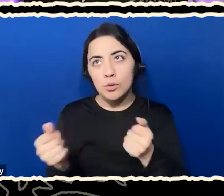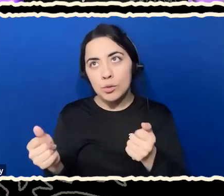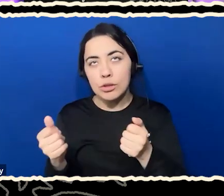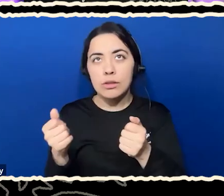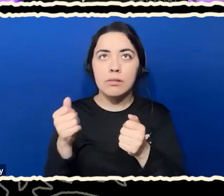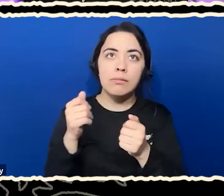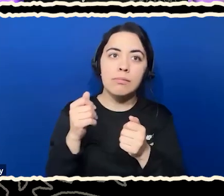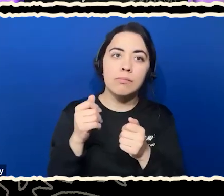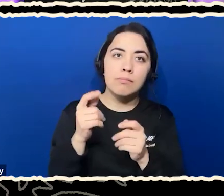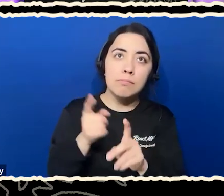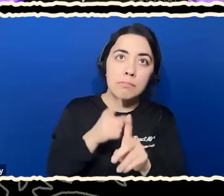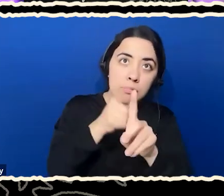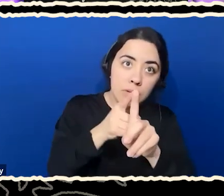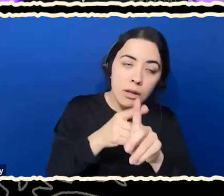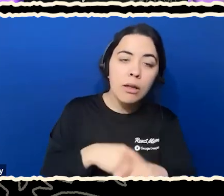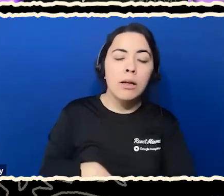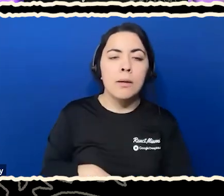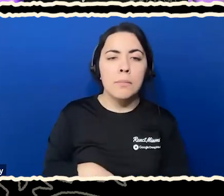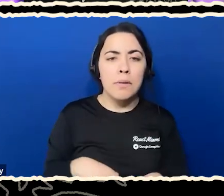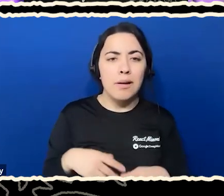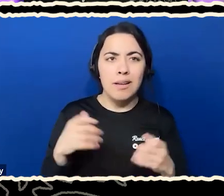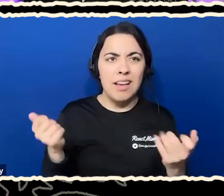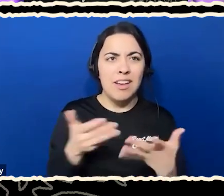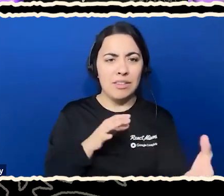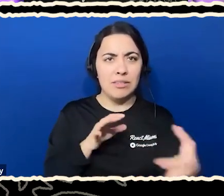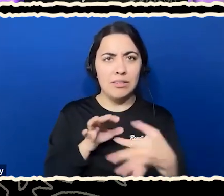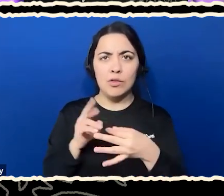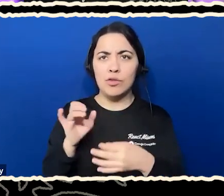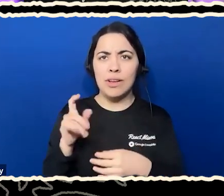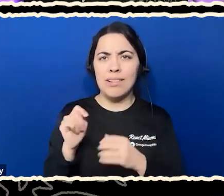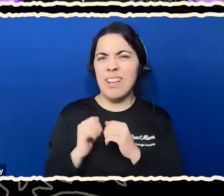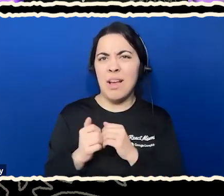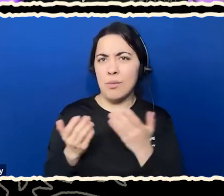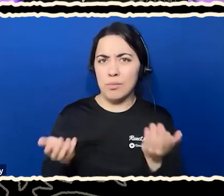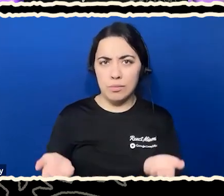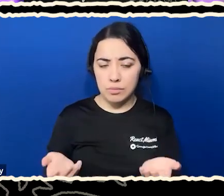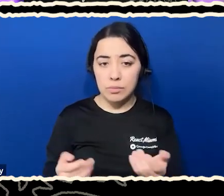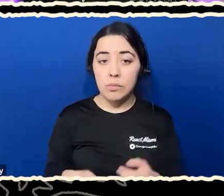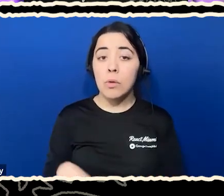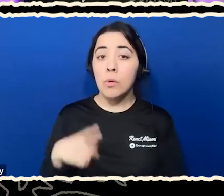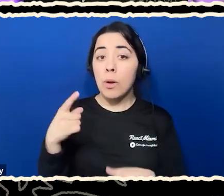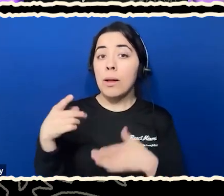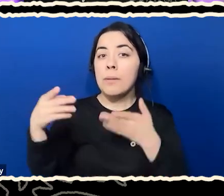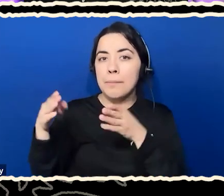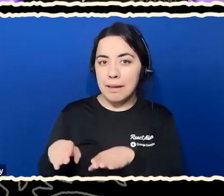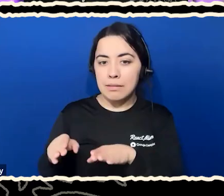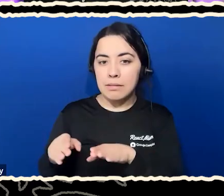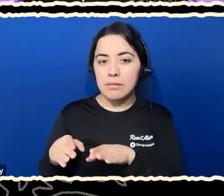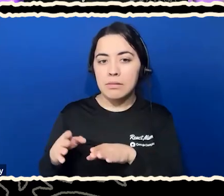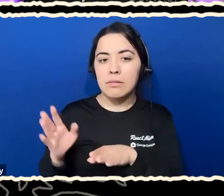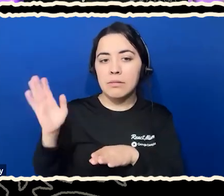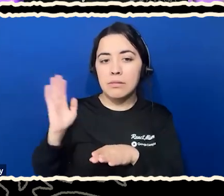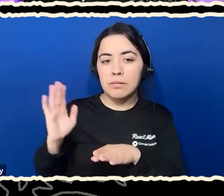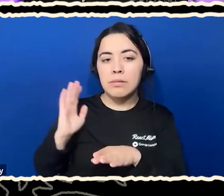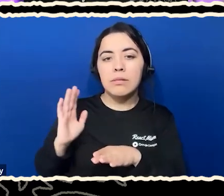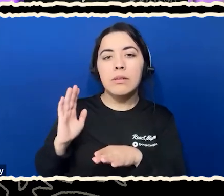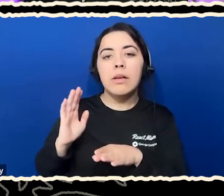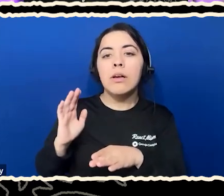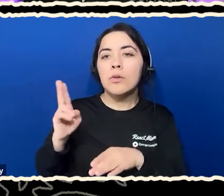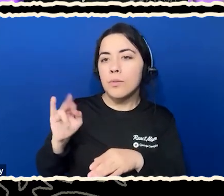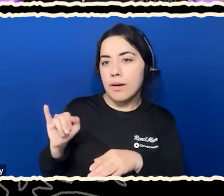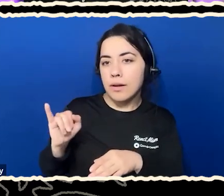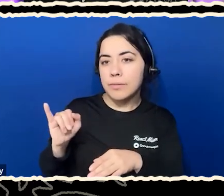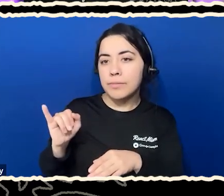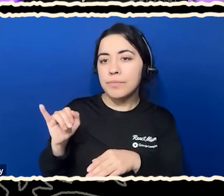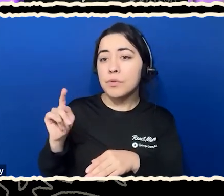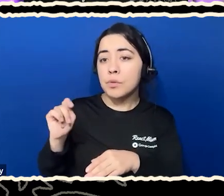for, but what does this all have to do with React? Well, one of the bets that we made from the start was UI. Tools are